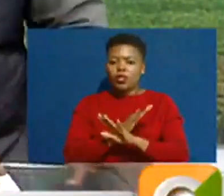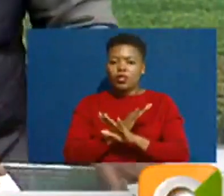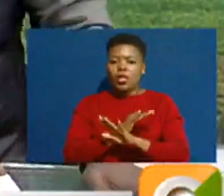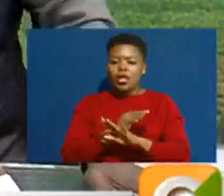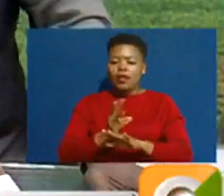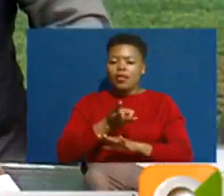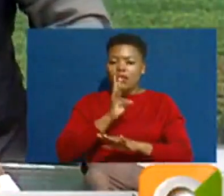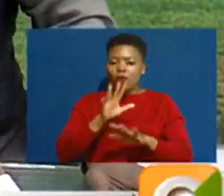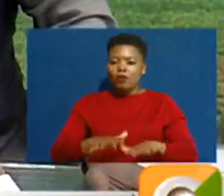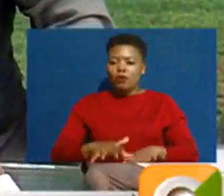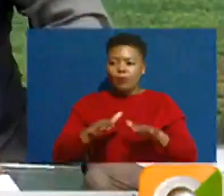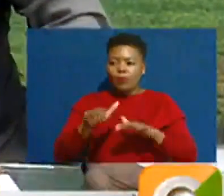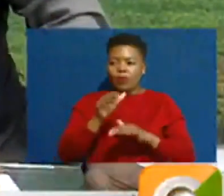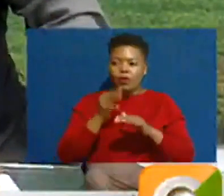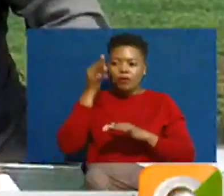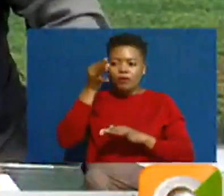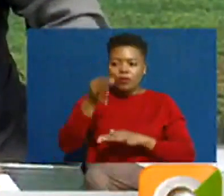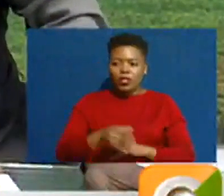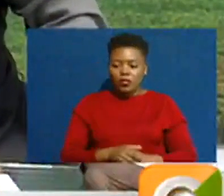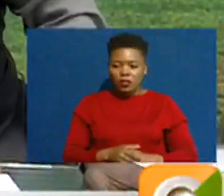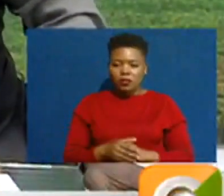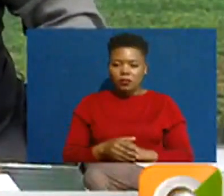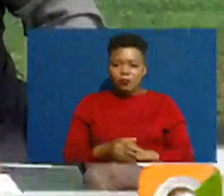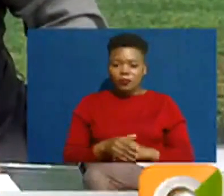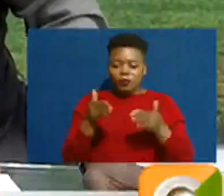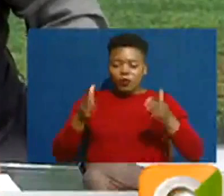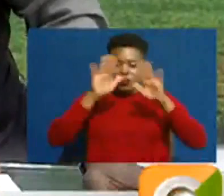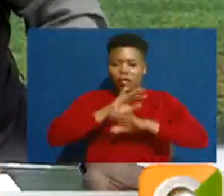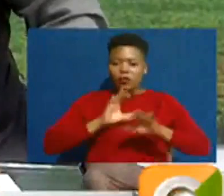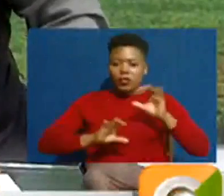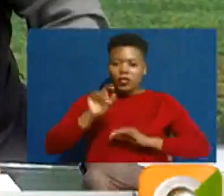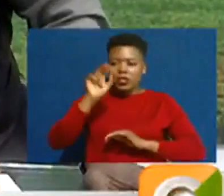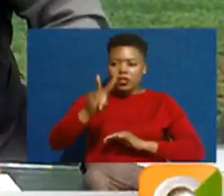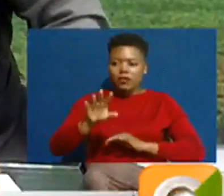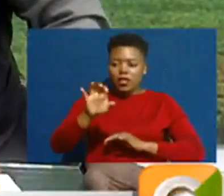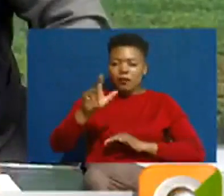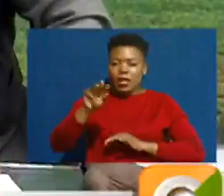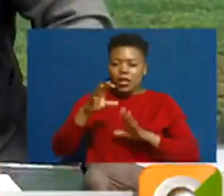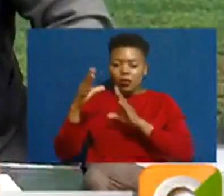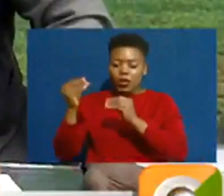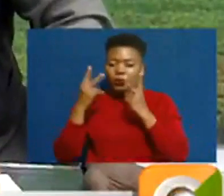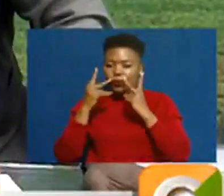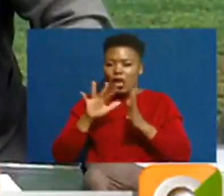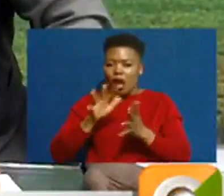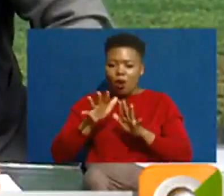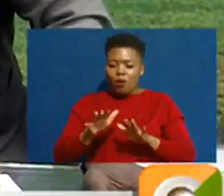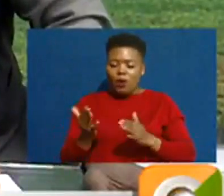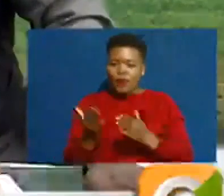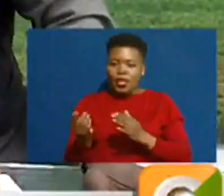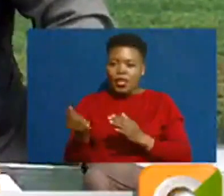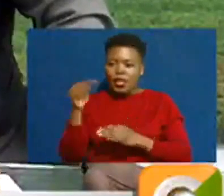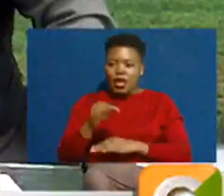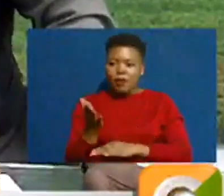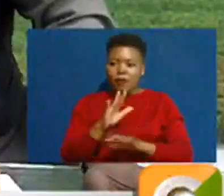areas for future posterity. That's right. Now, tonight on Citizen Planet, Emily Jabet explores the coming back to